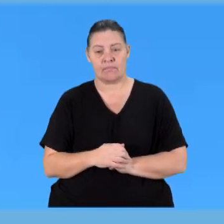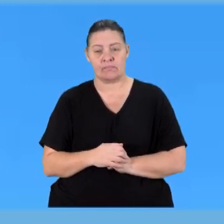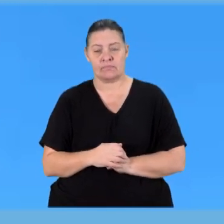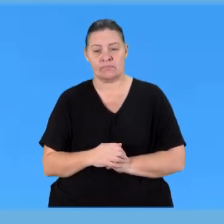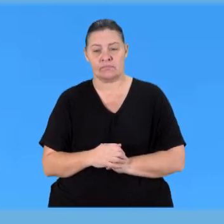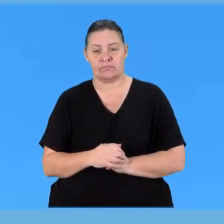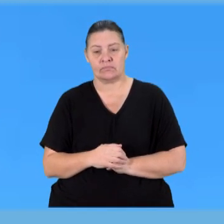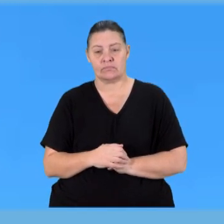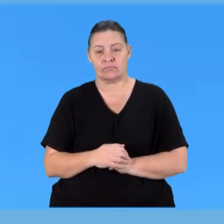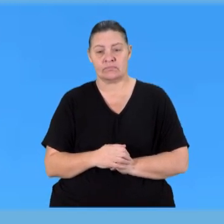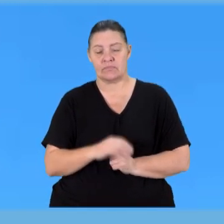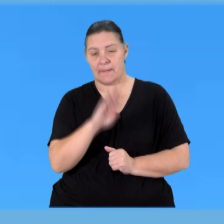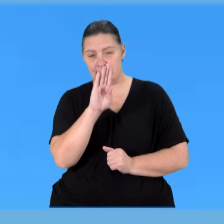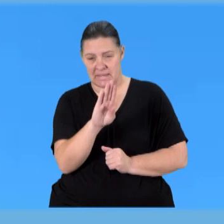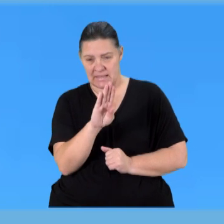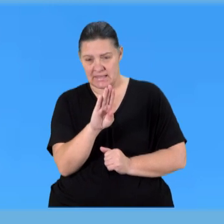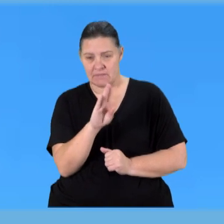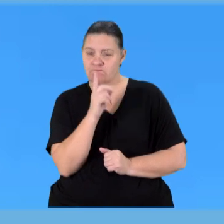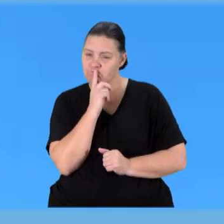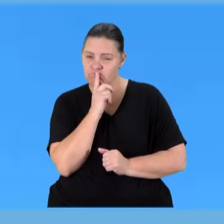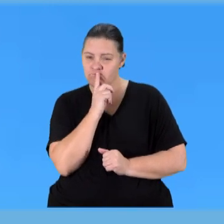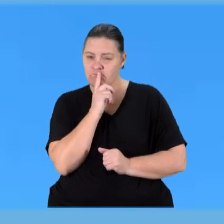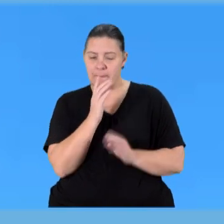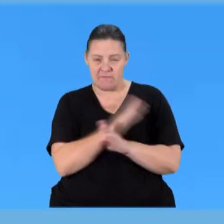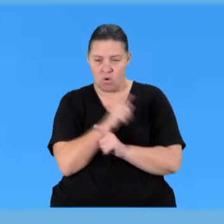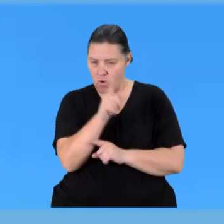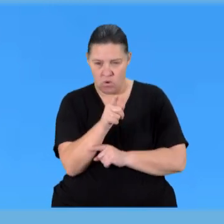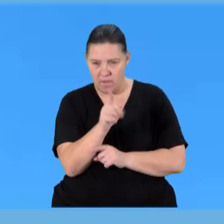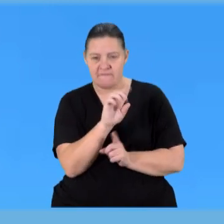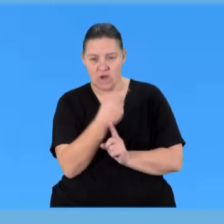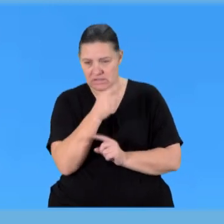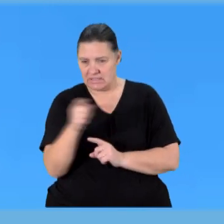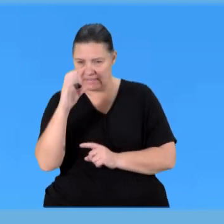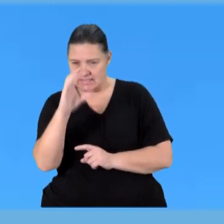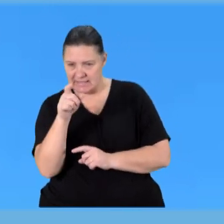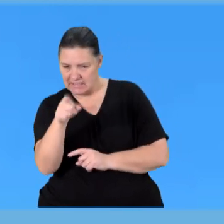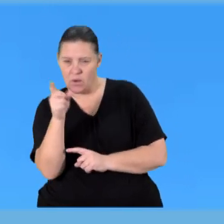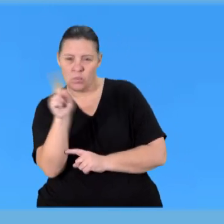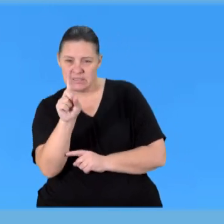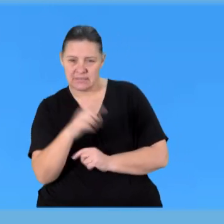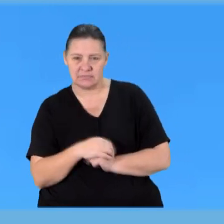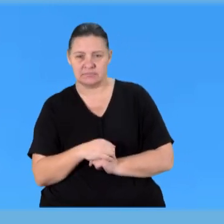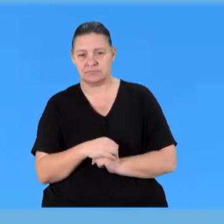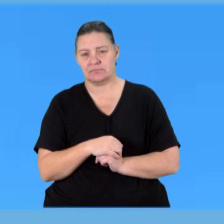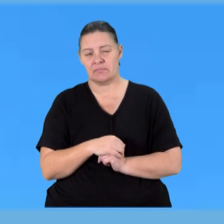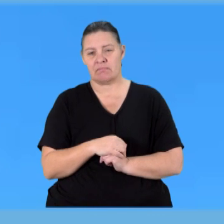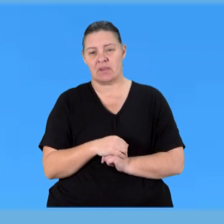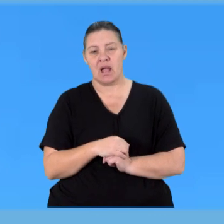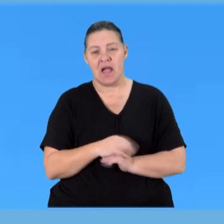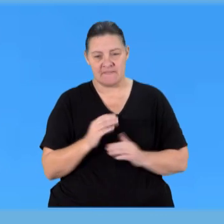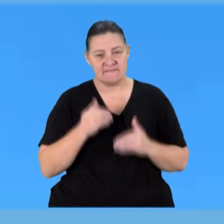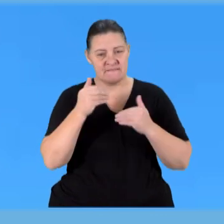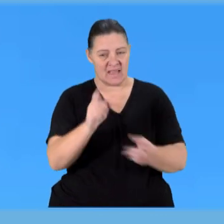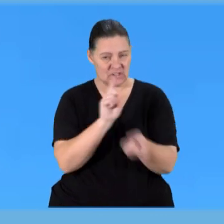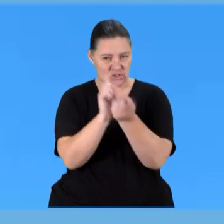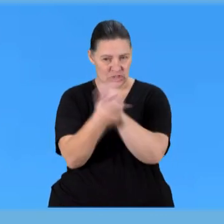a solid. Now looking at B, before coming to these two processes here at B, going to C, now